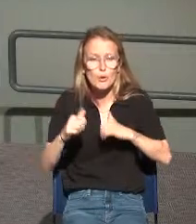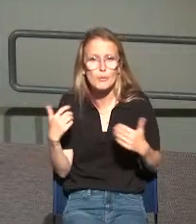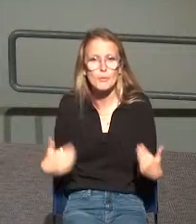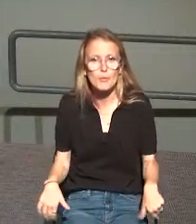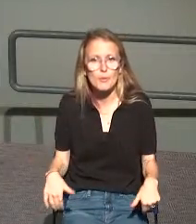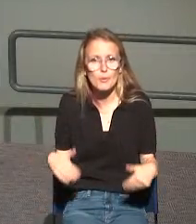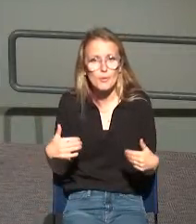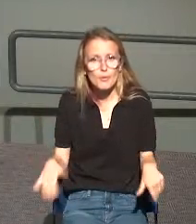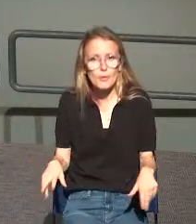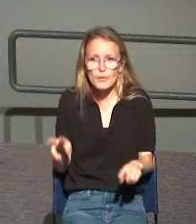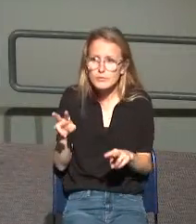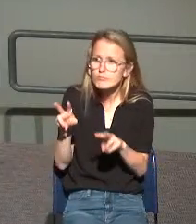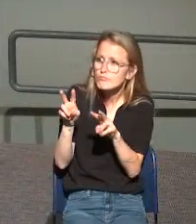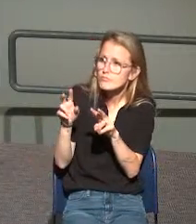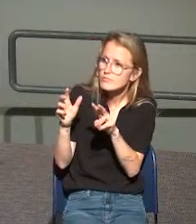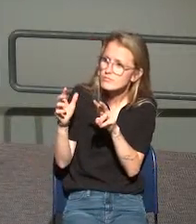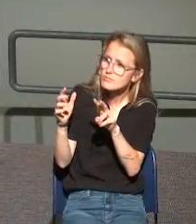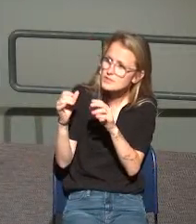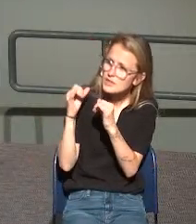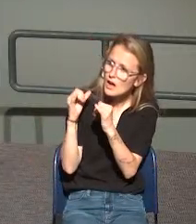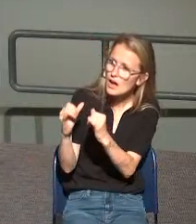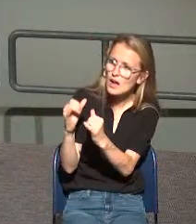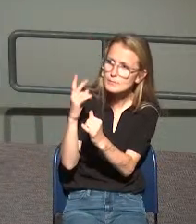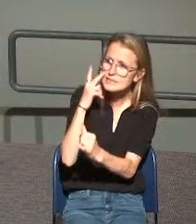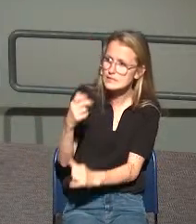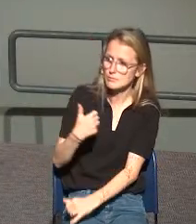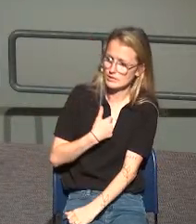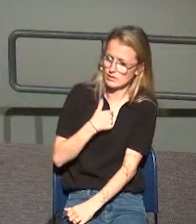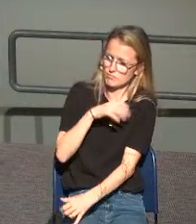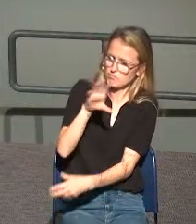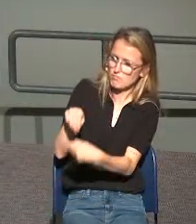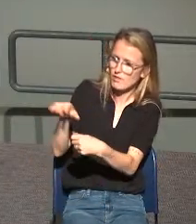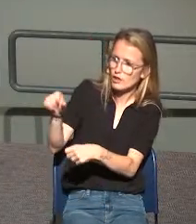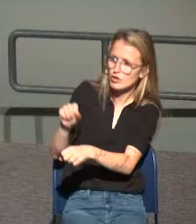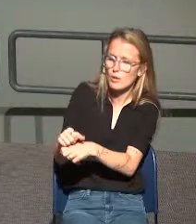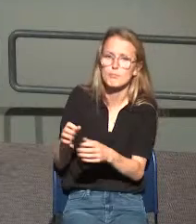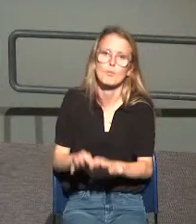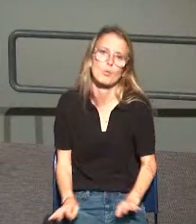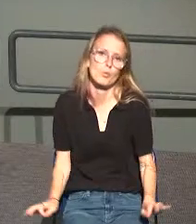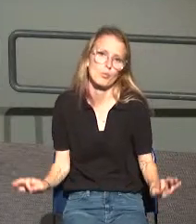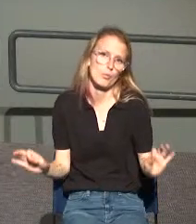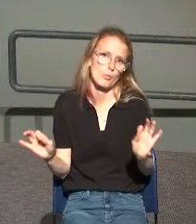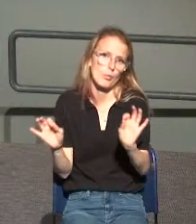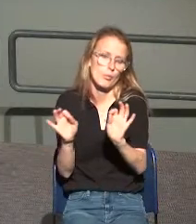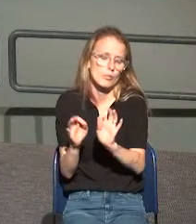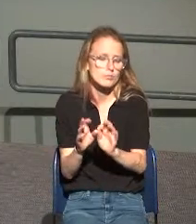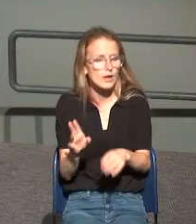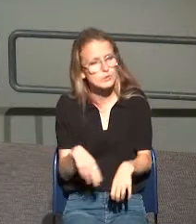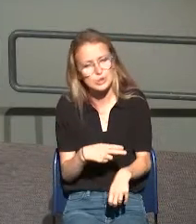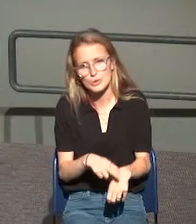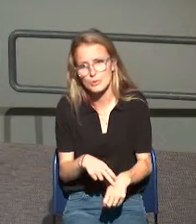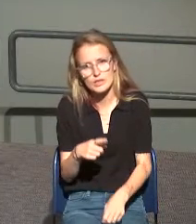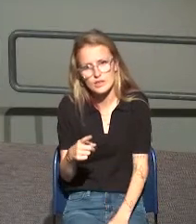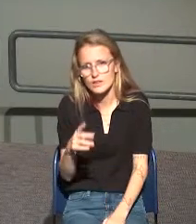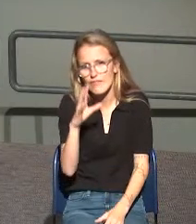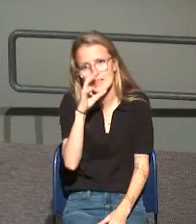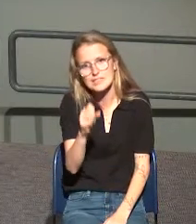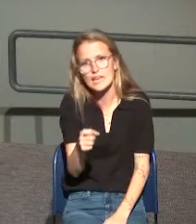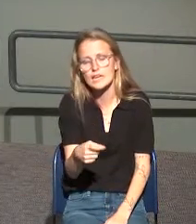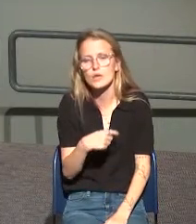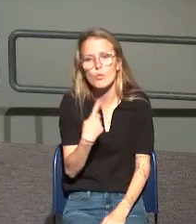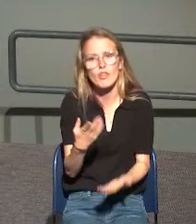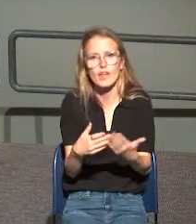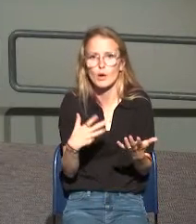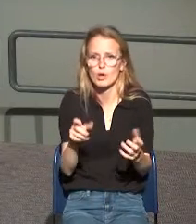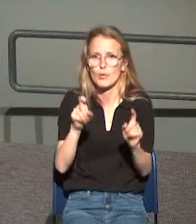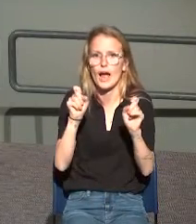yourself, being able to see yourself in that job is so important. Yeah, absolutely, for sure. That's fascinating. One of the things I definitely want to ask